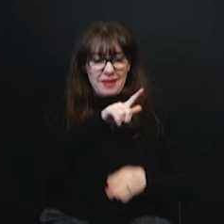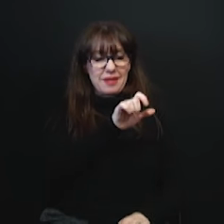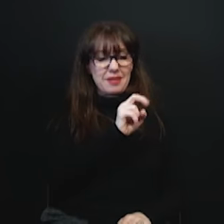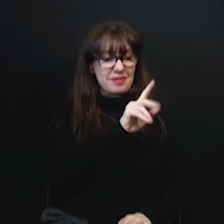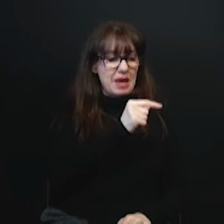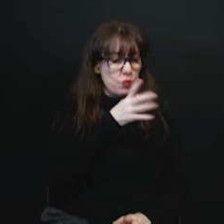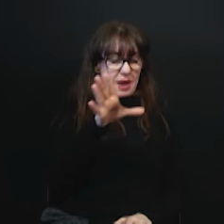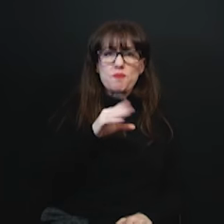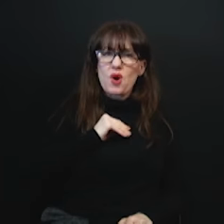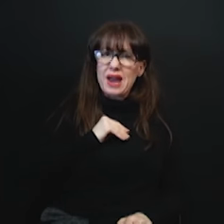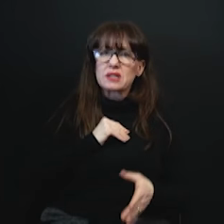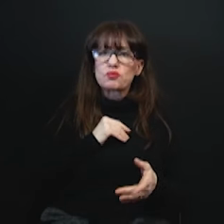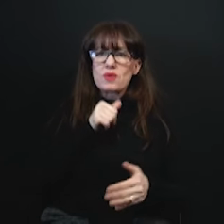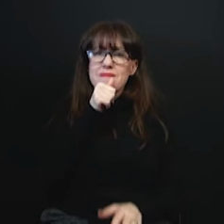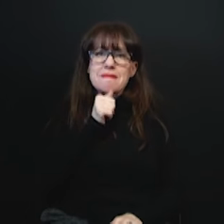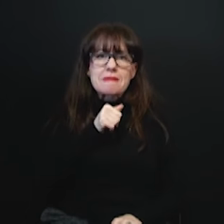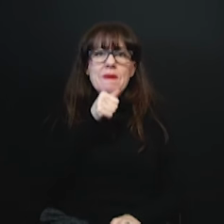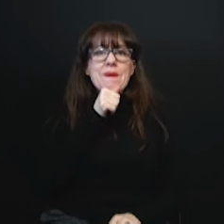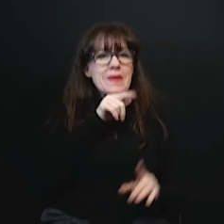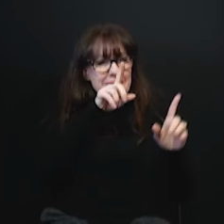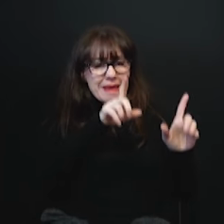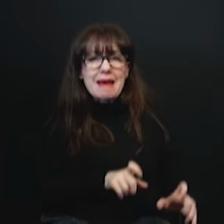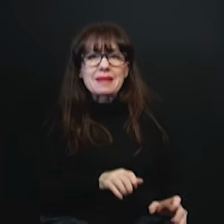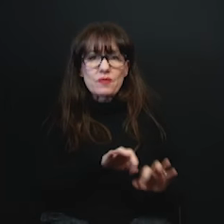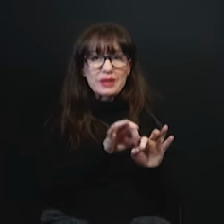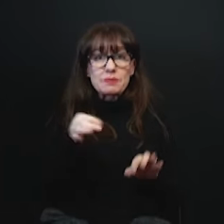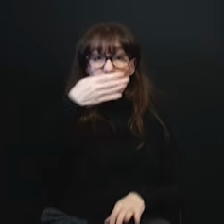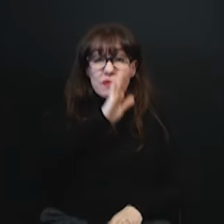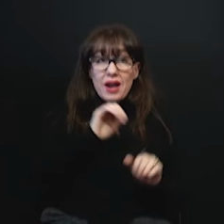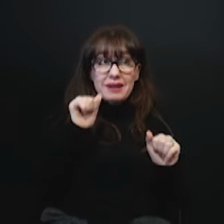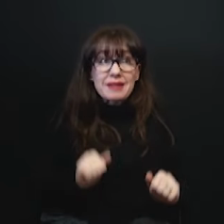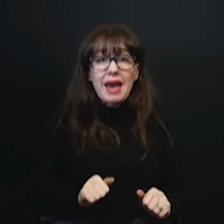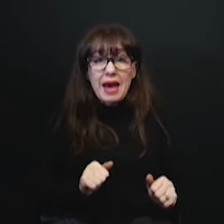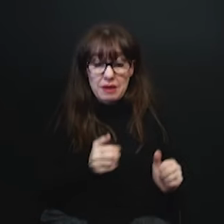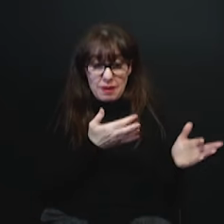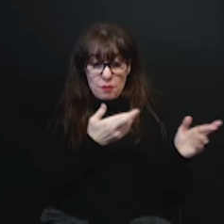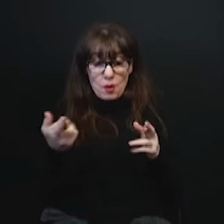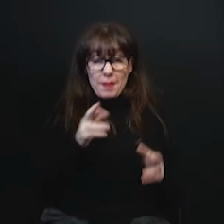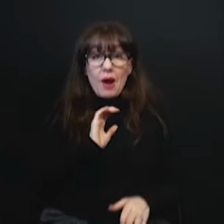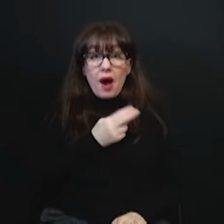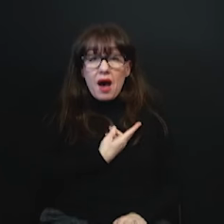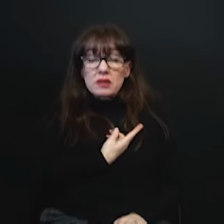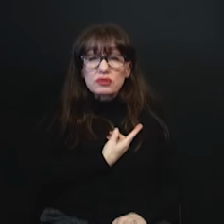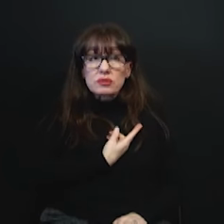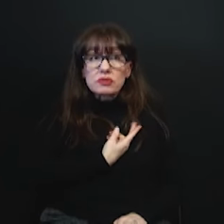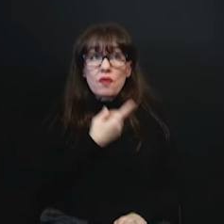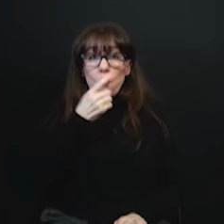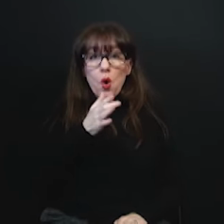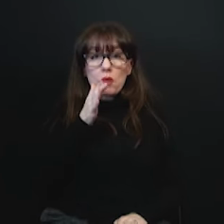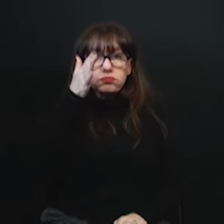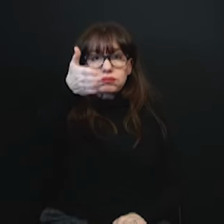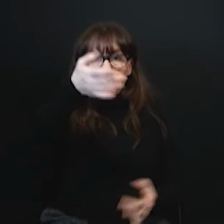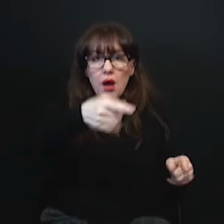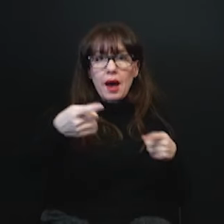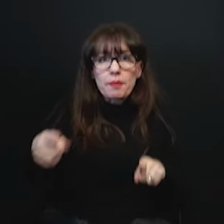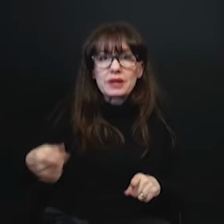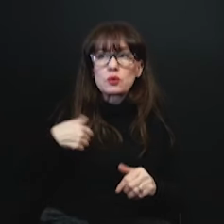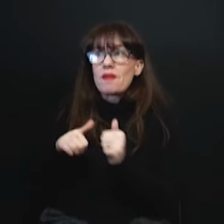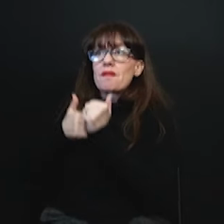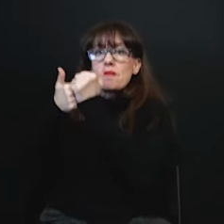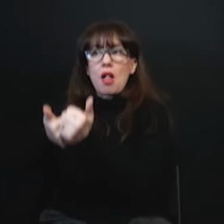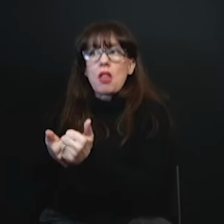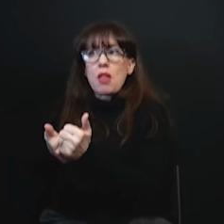fasting. We endure testing so that the Spirit of God might better prepare us for what may come in our lives as we follow Christ in